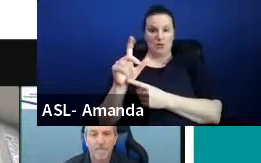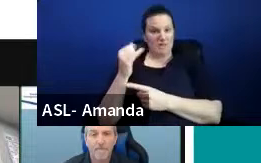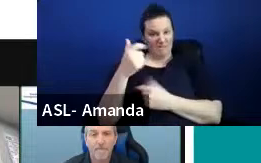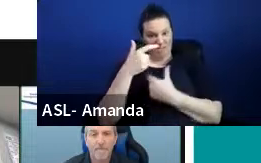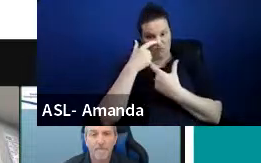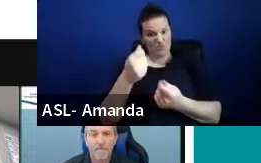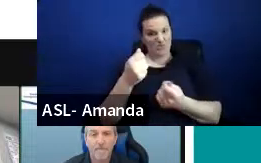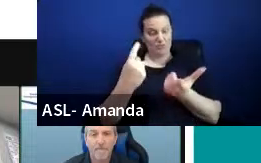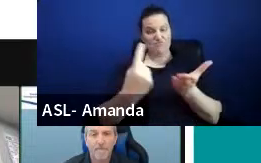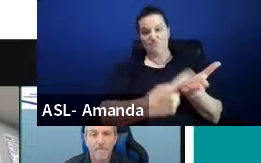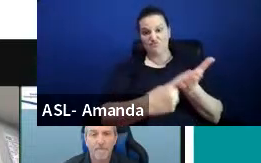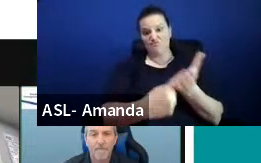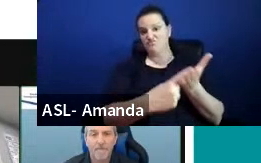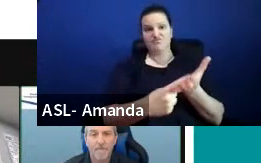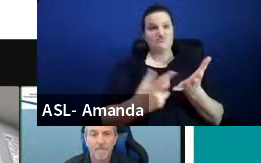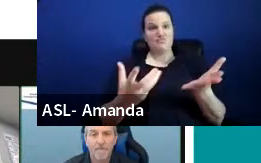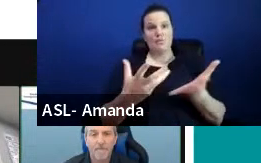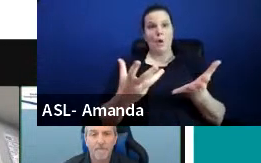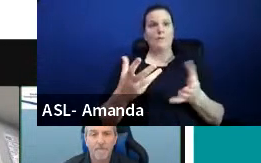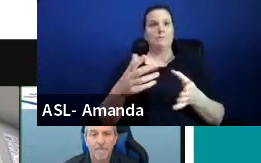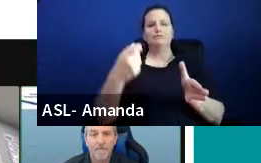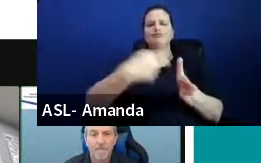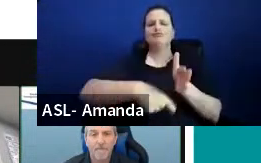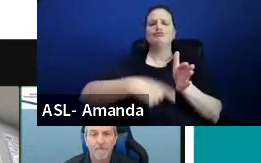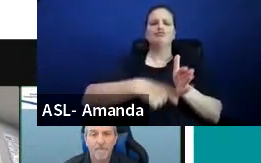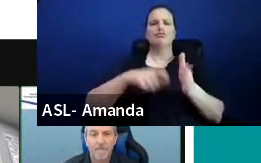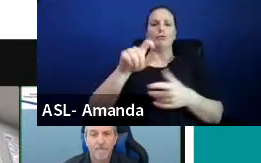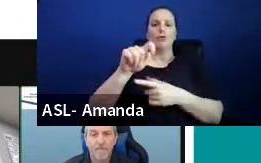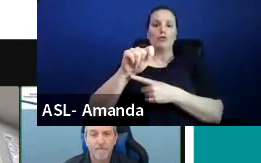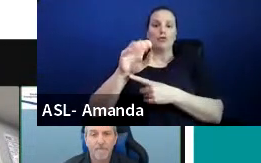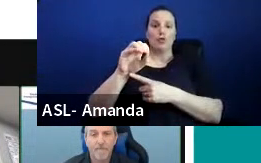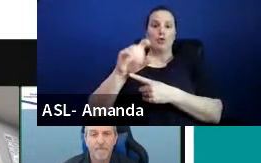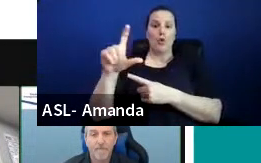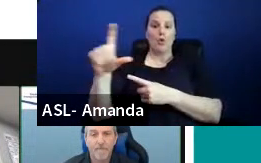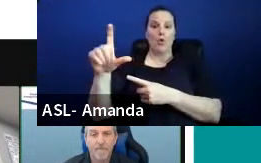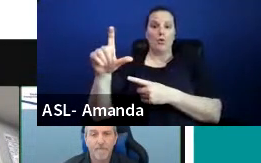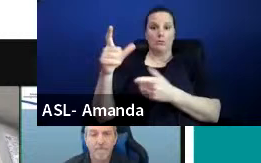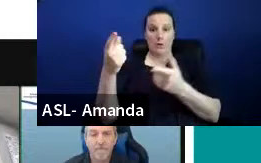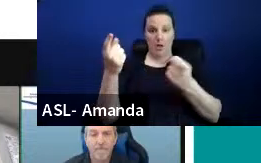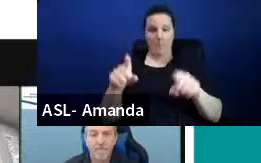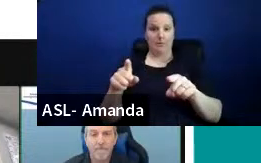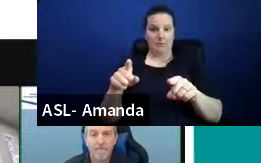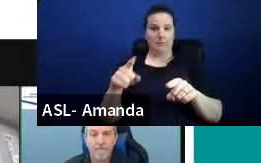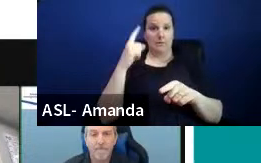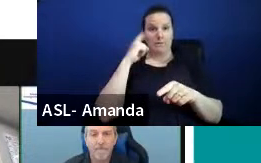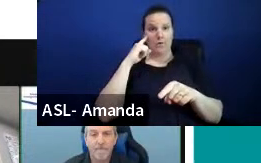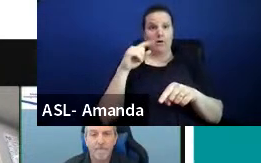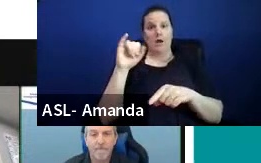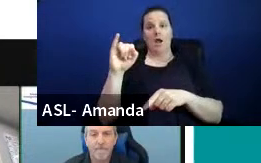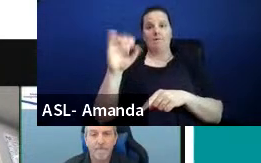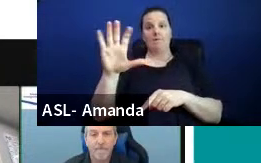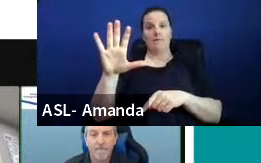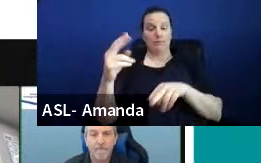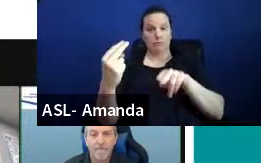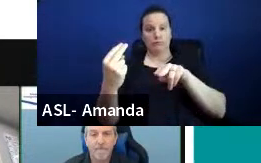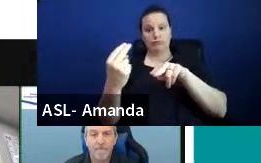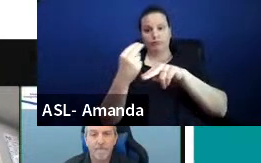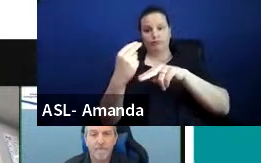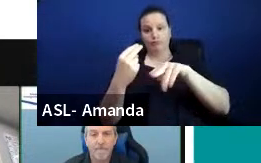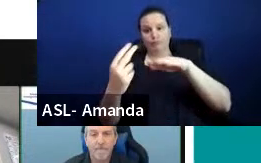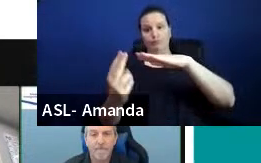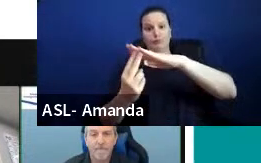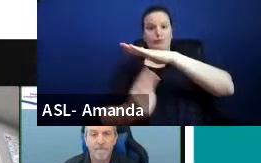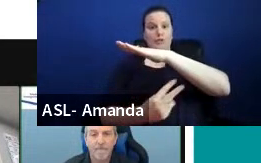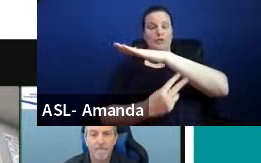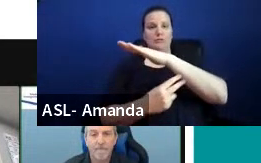in the conversation of what tolling is going to happen on the interstate bridge, this is